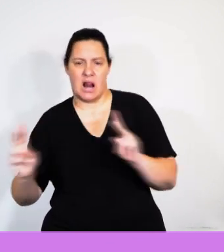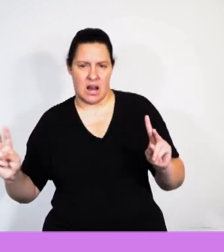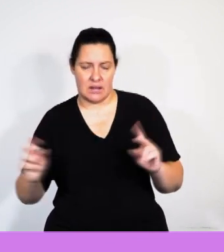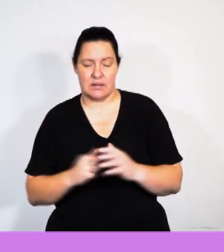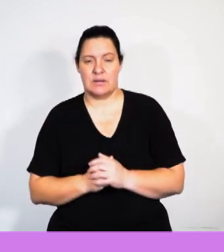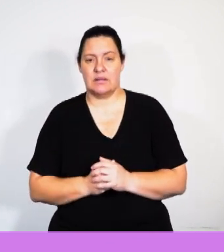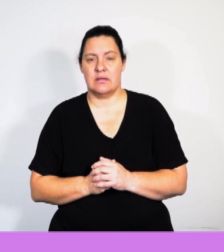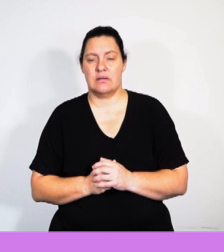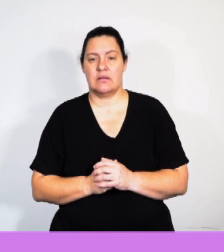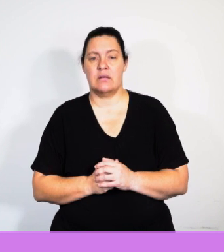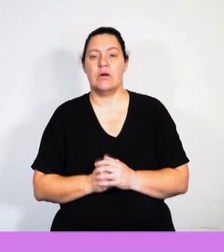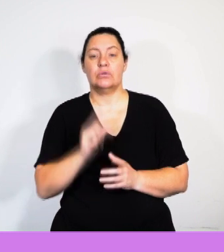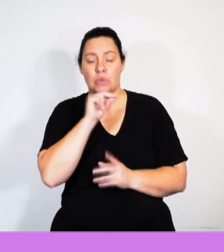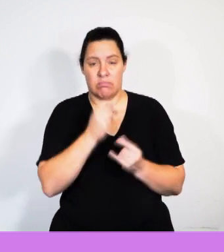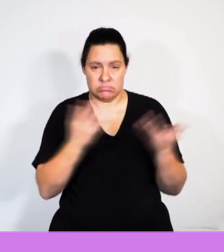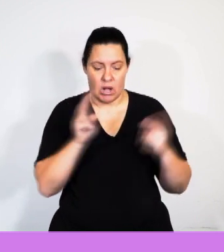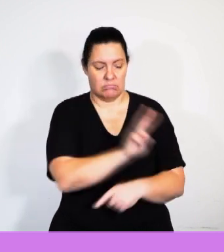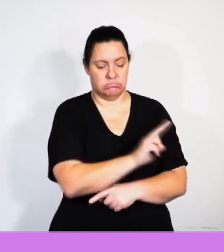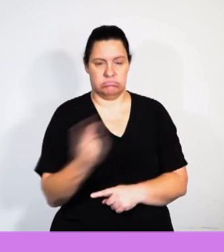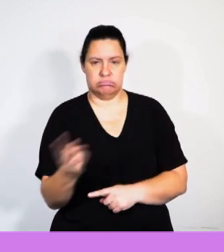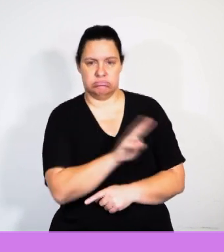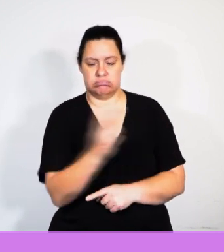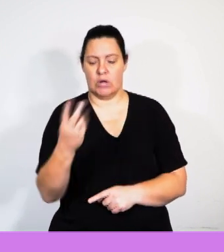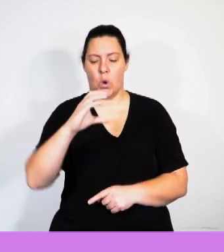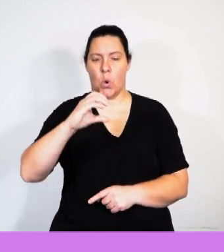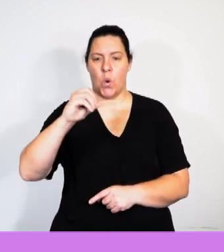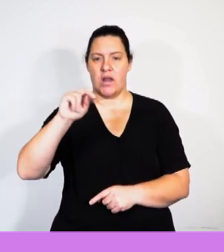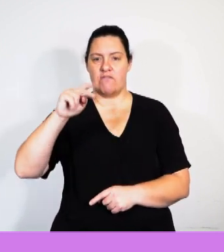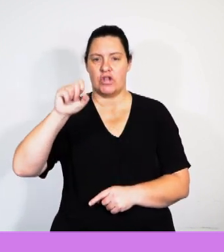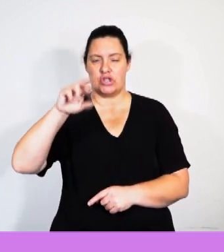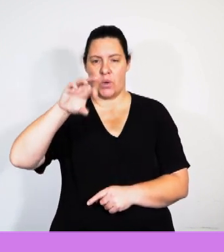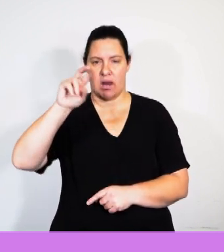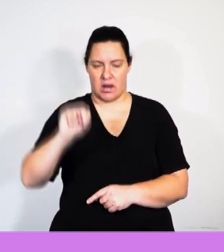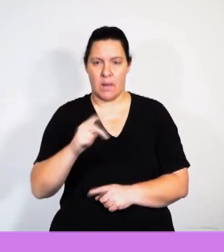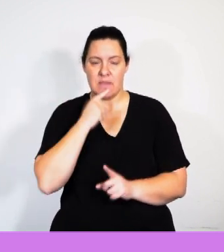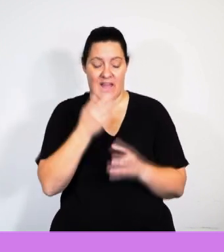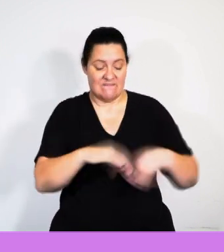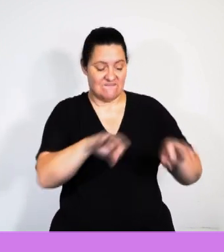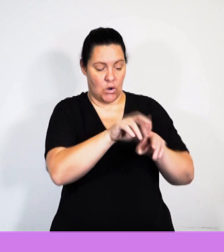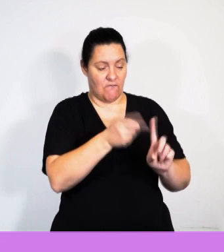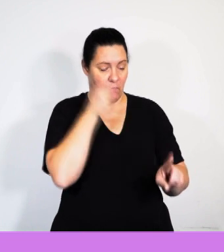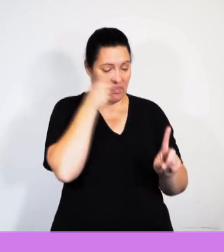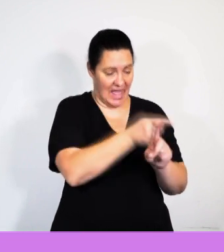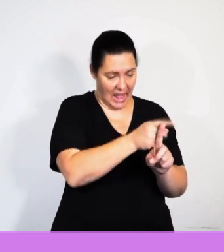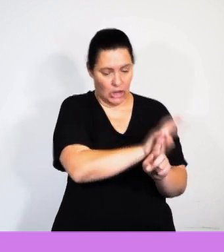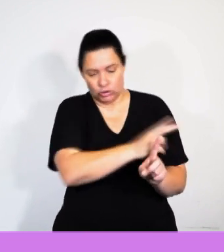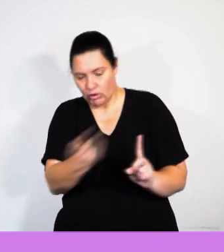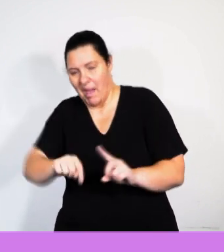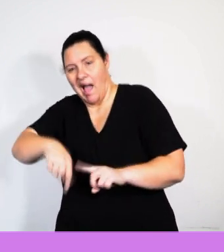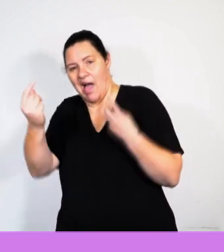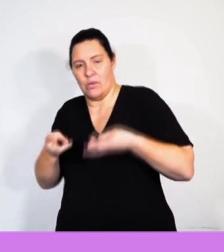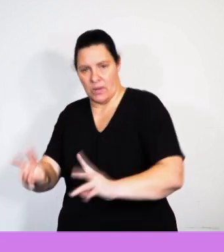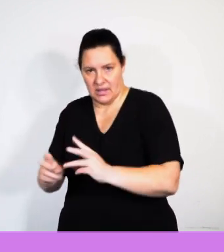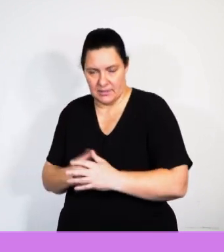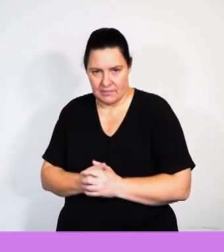etc. We'll talk a lot about conversion, which is the process of changing a value from one form